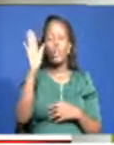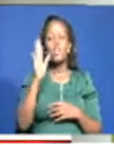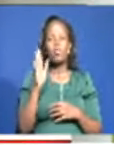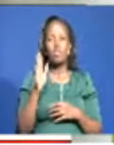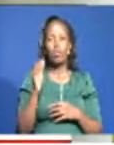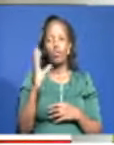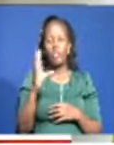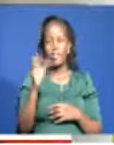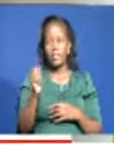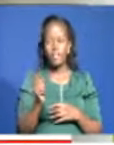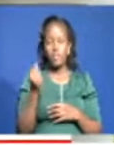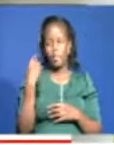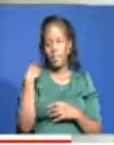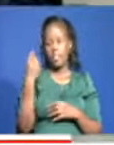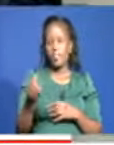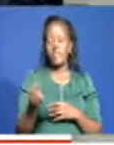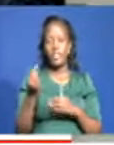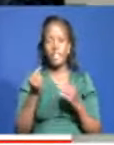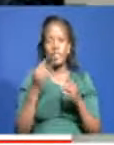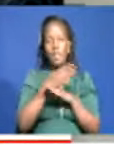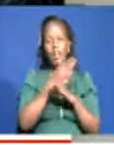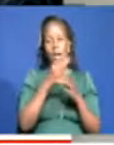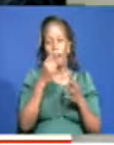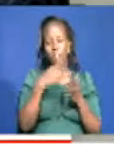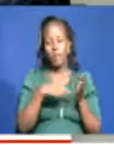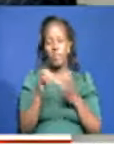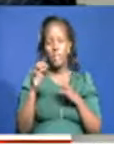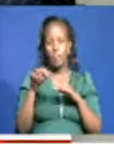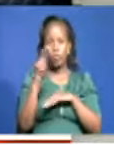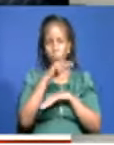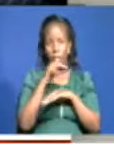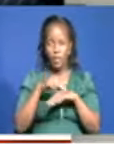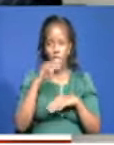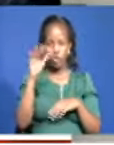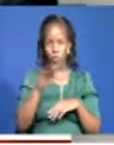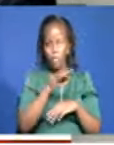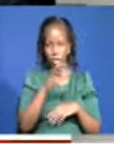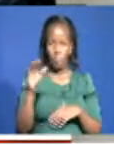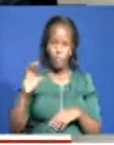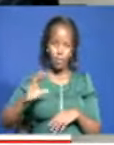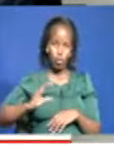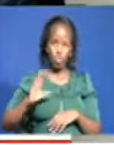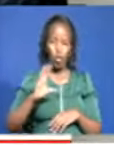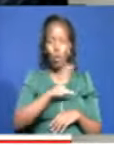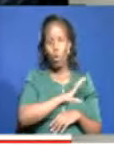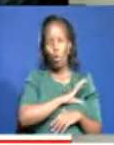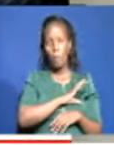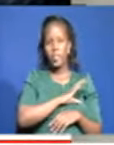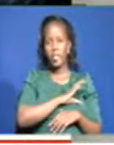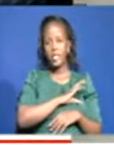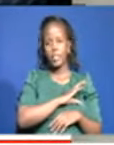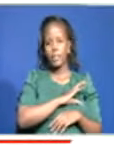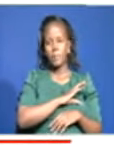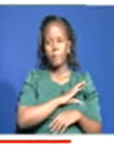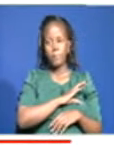Nairobi after being approved by the National Assembly Appointments Committee. For Easy Friday Sports, I'm Daniel